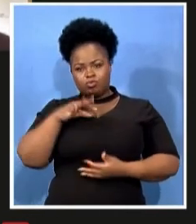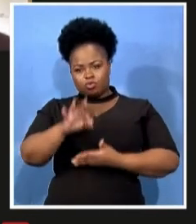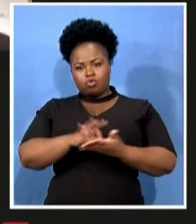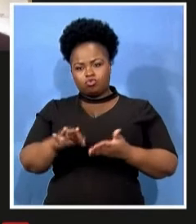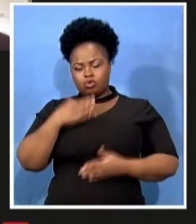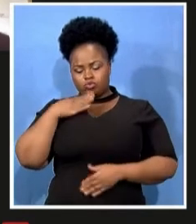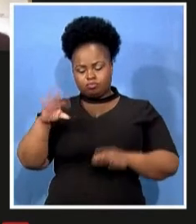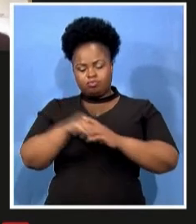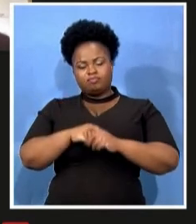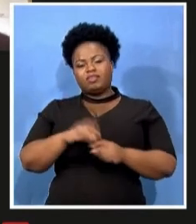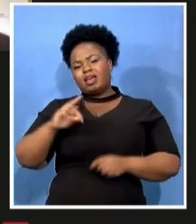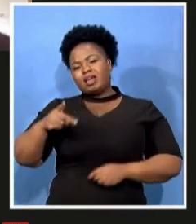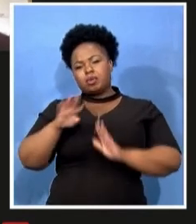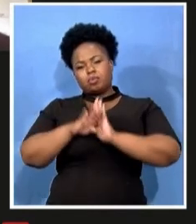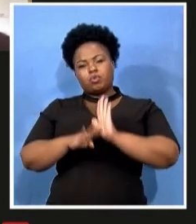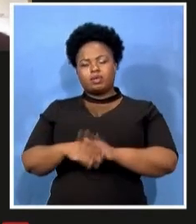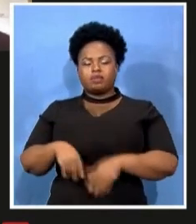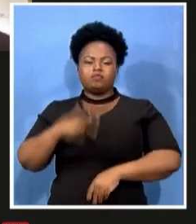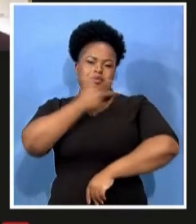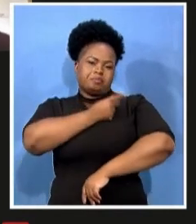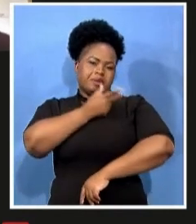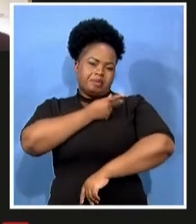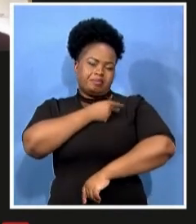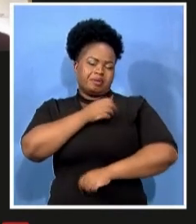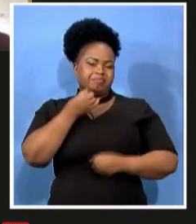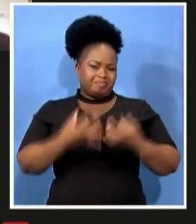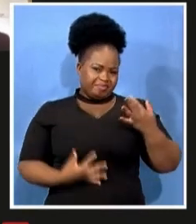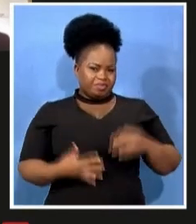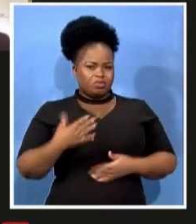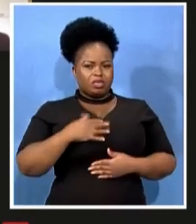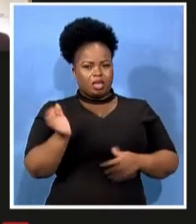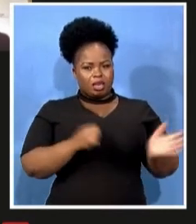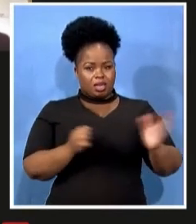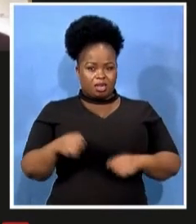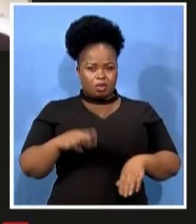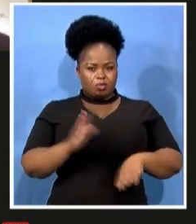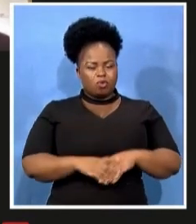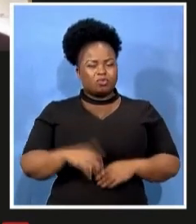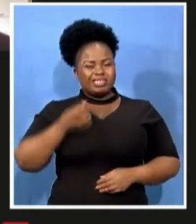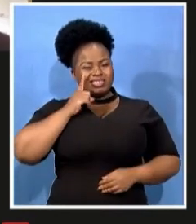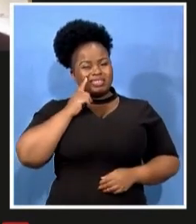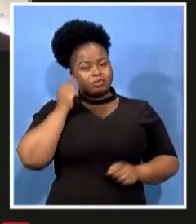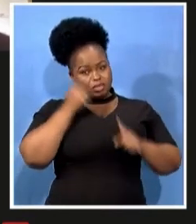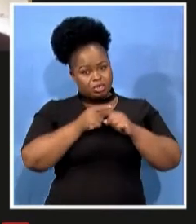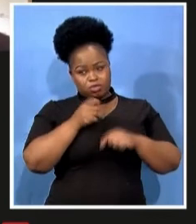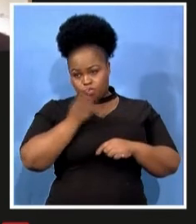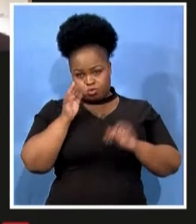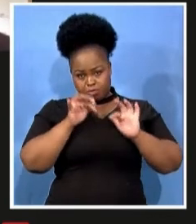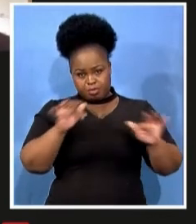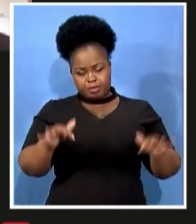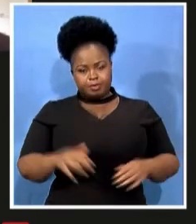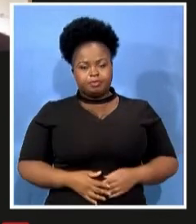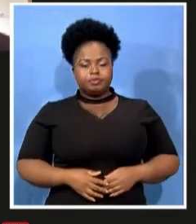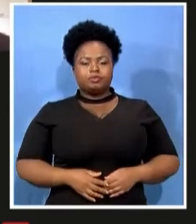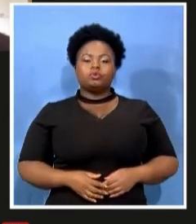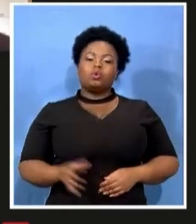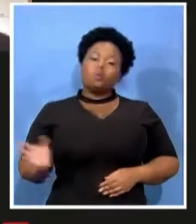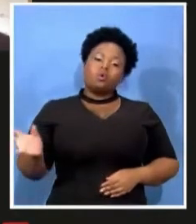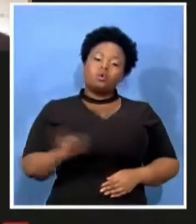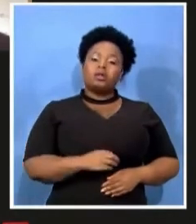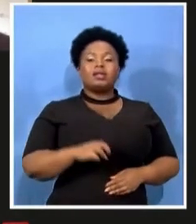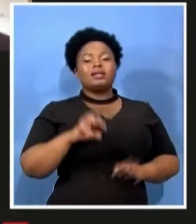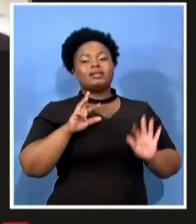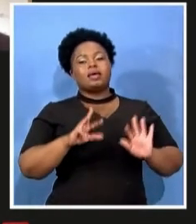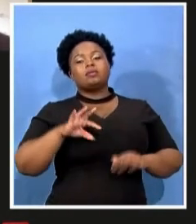vaccination, etc. So we're looking at targeting those people. For every province, we need each one to appoint someone who's going